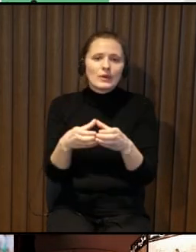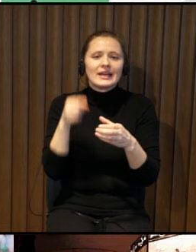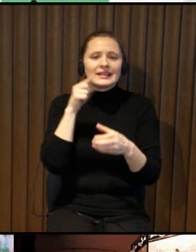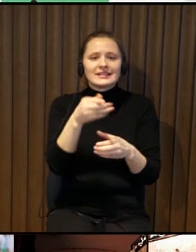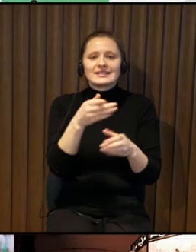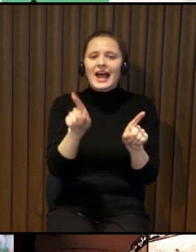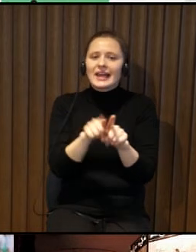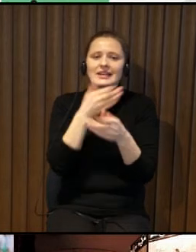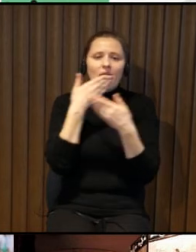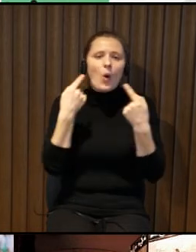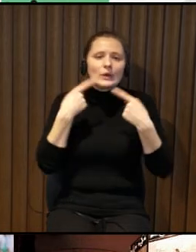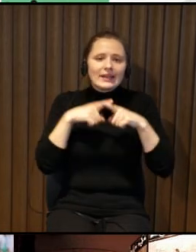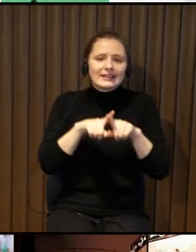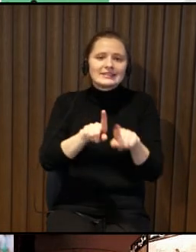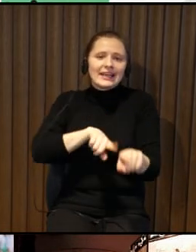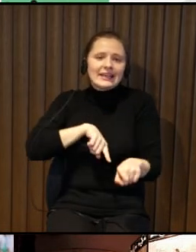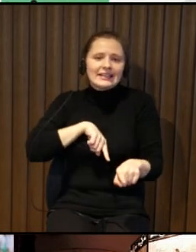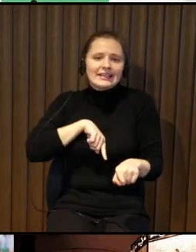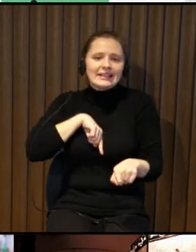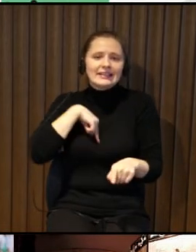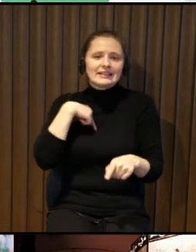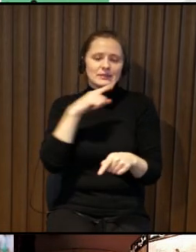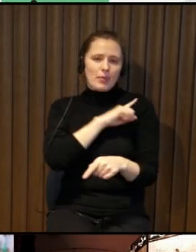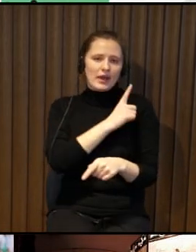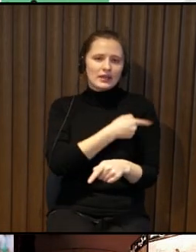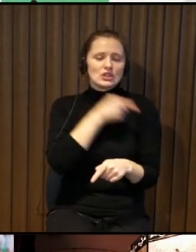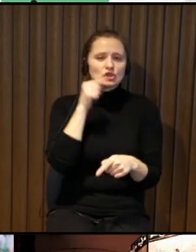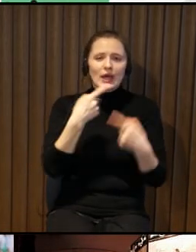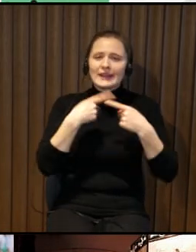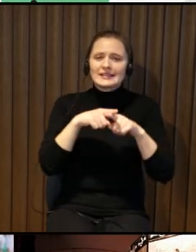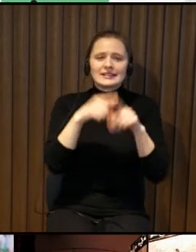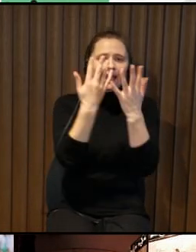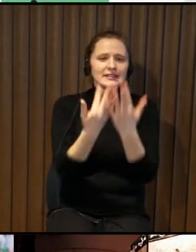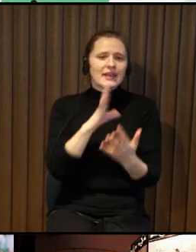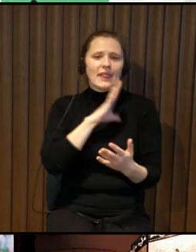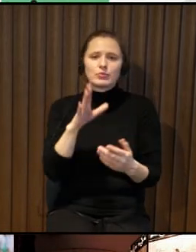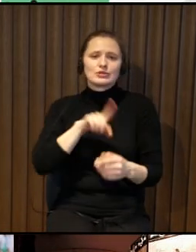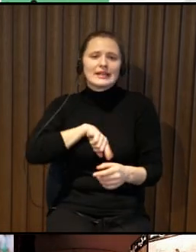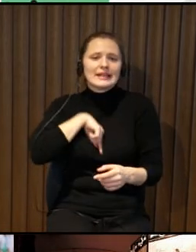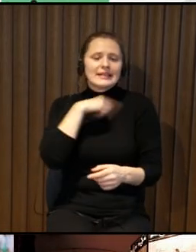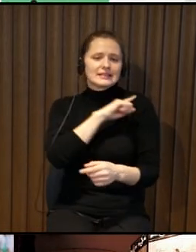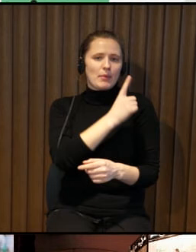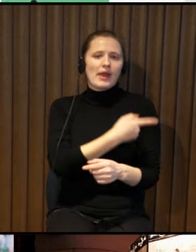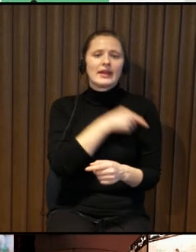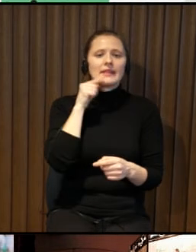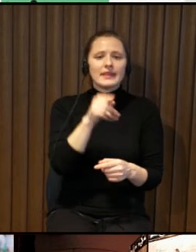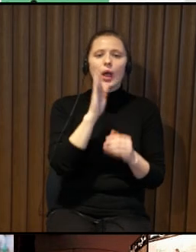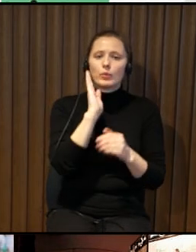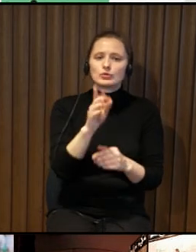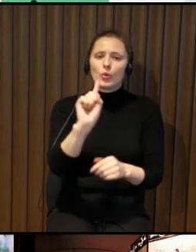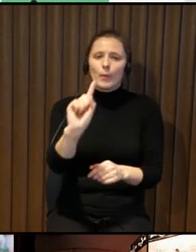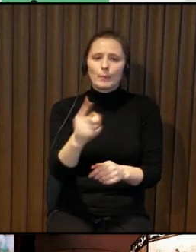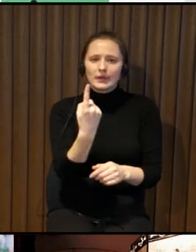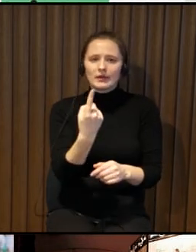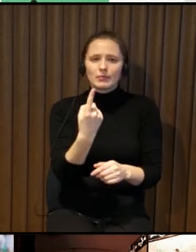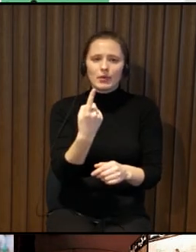specialized solutions will not survive. They will be the first to be vulnerable to